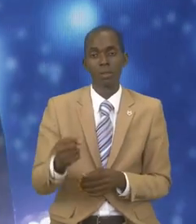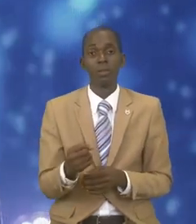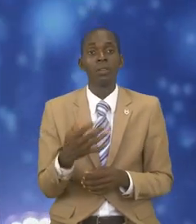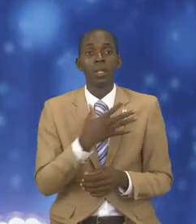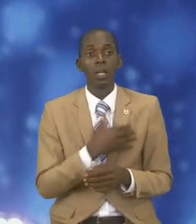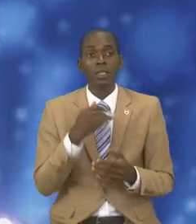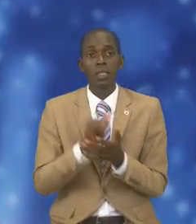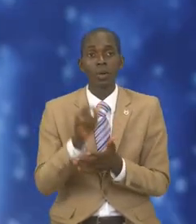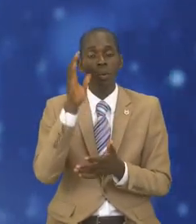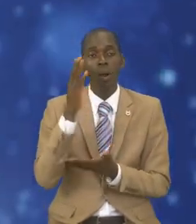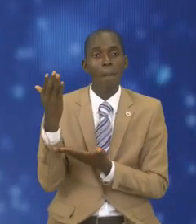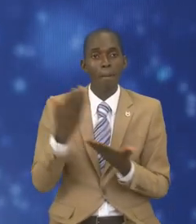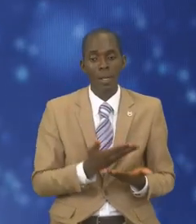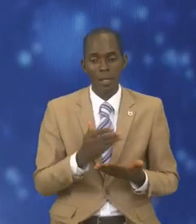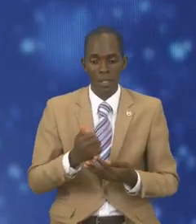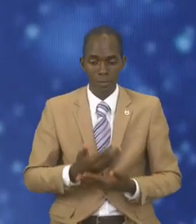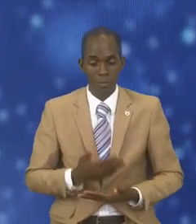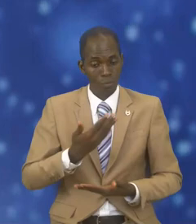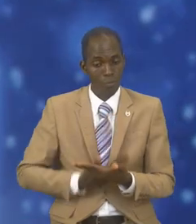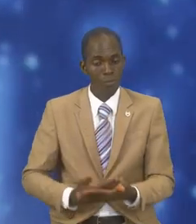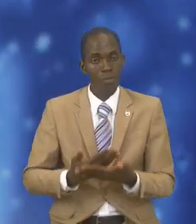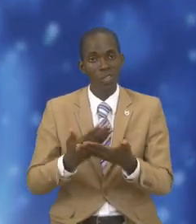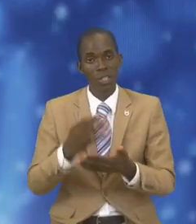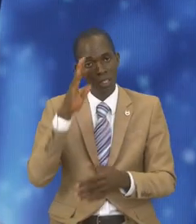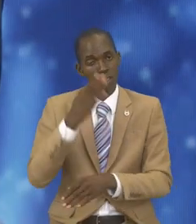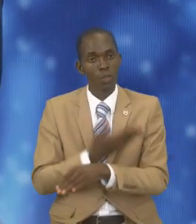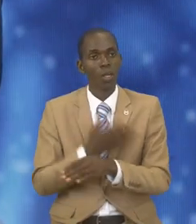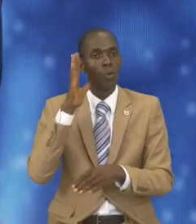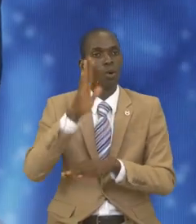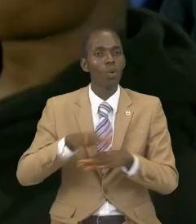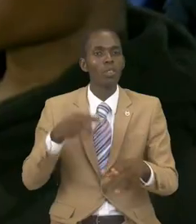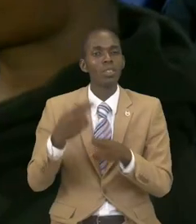son, and I shall call his name. Tell me the name.